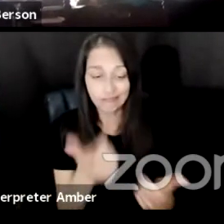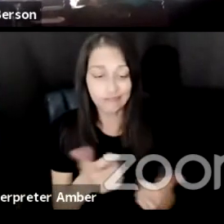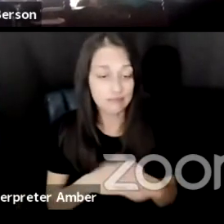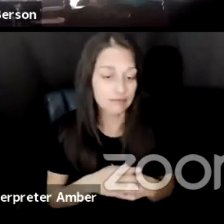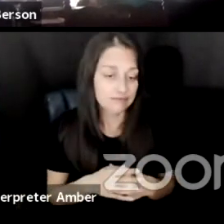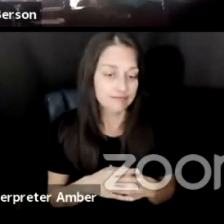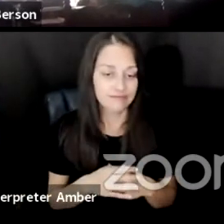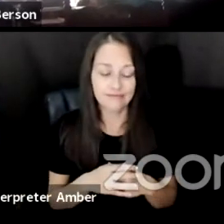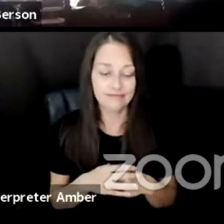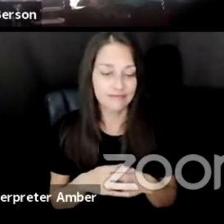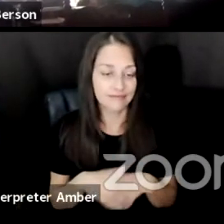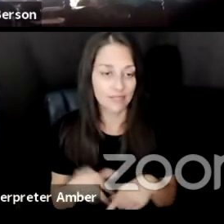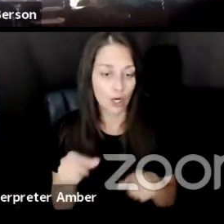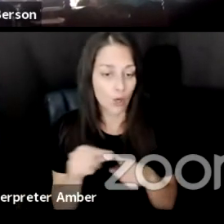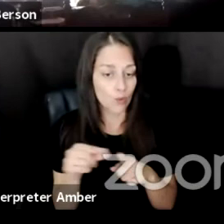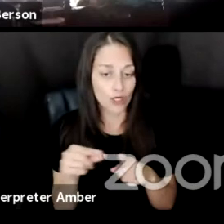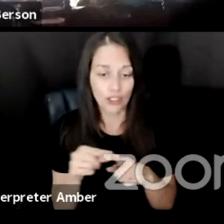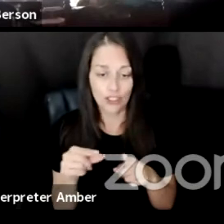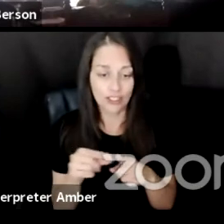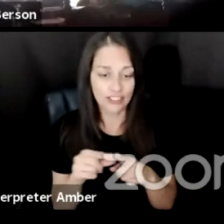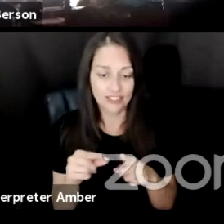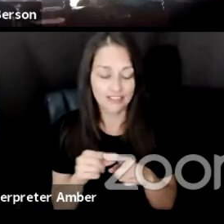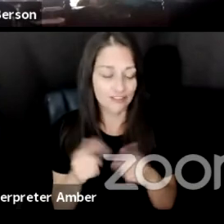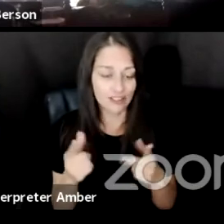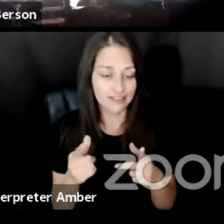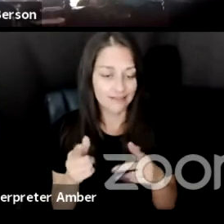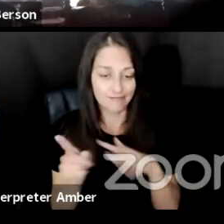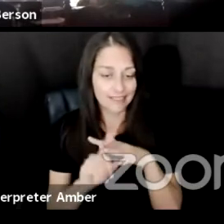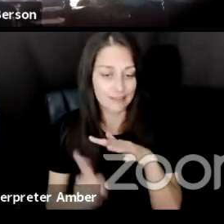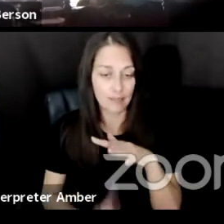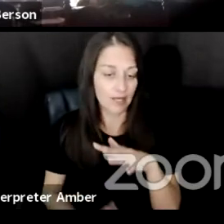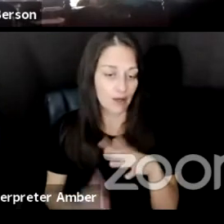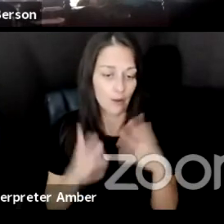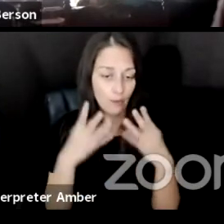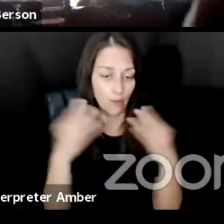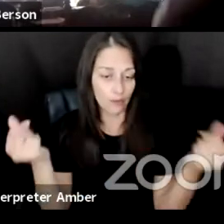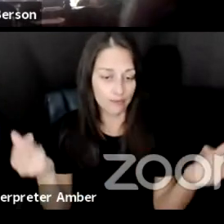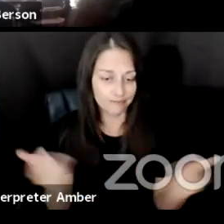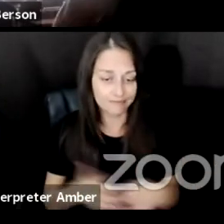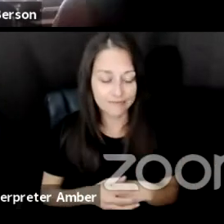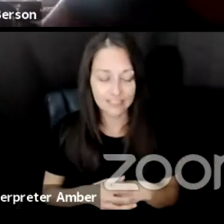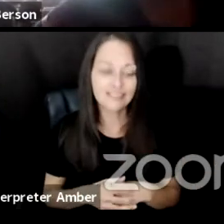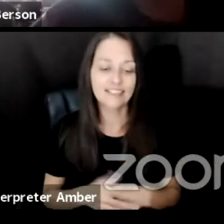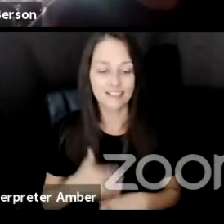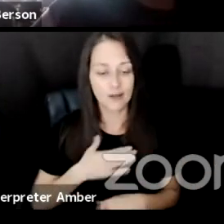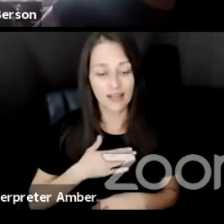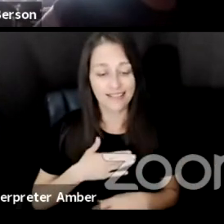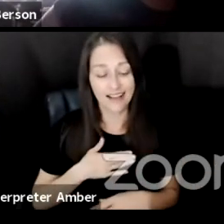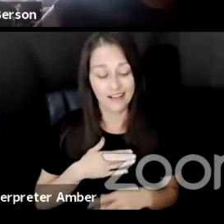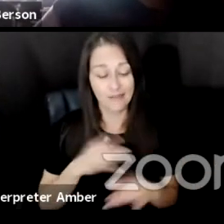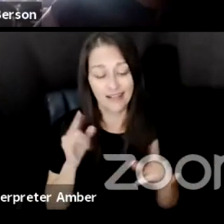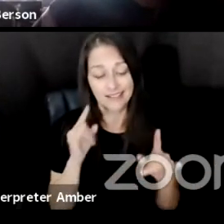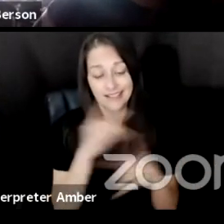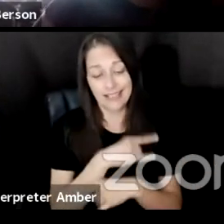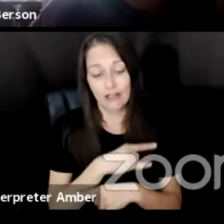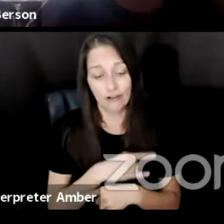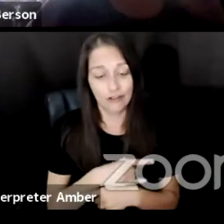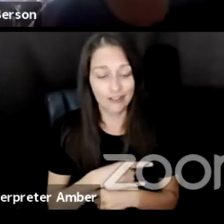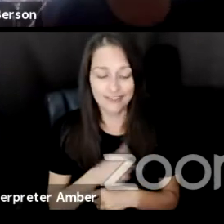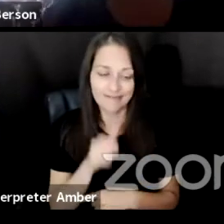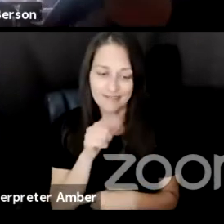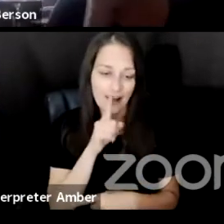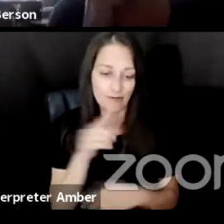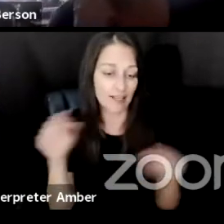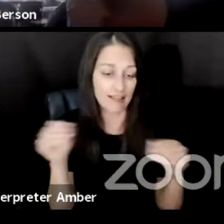our words are just going off into the wind. So that's my cynical and not magic wand. That's